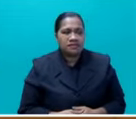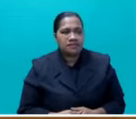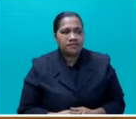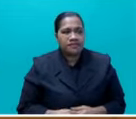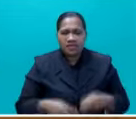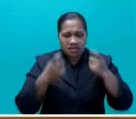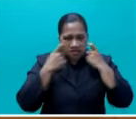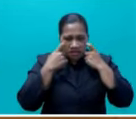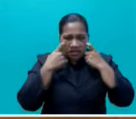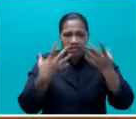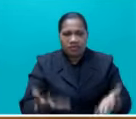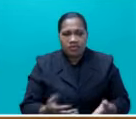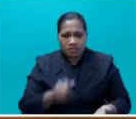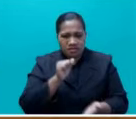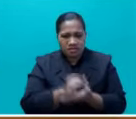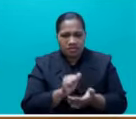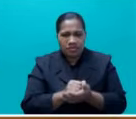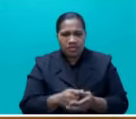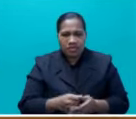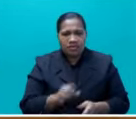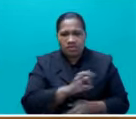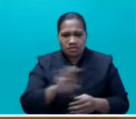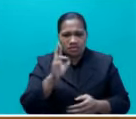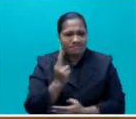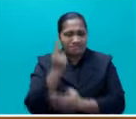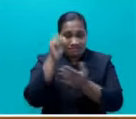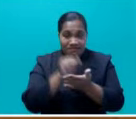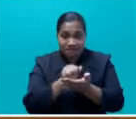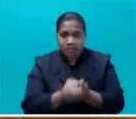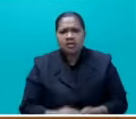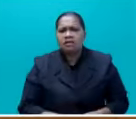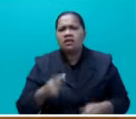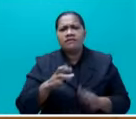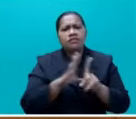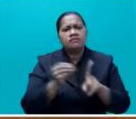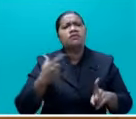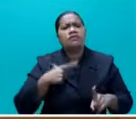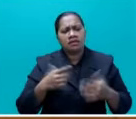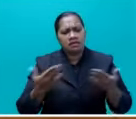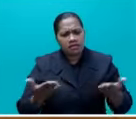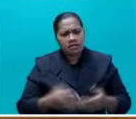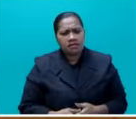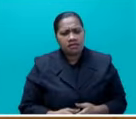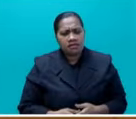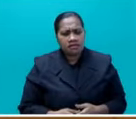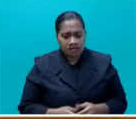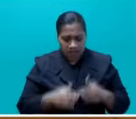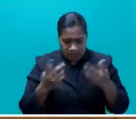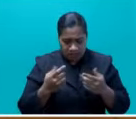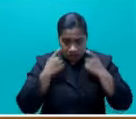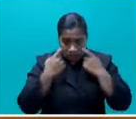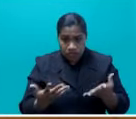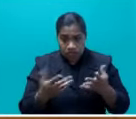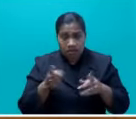intentions to misrepresent. For example, Mr. Speaker, sir, why is it that they are not reflecting these amendments in the